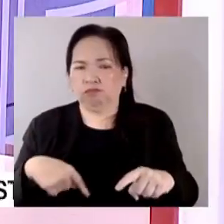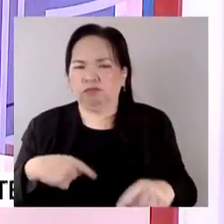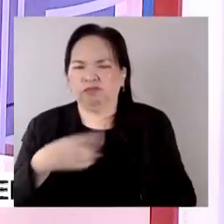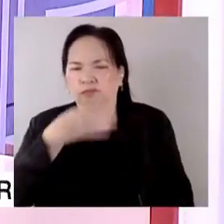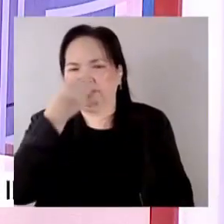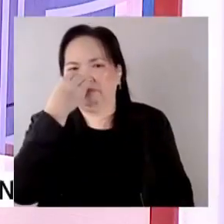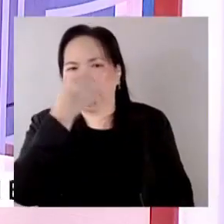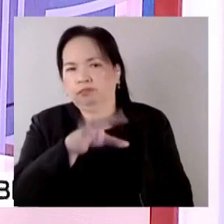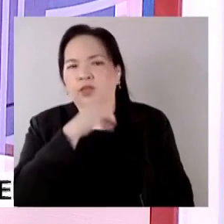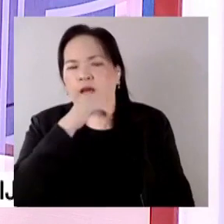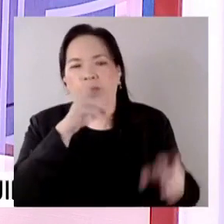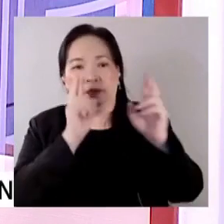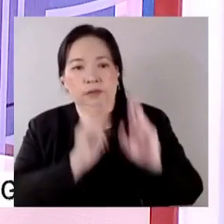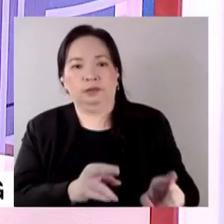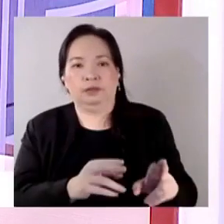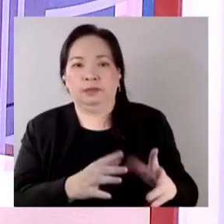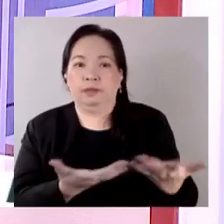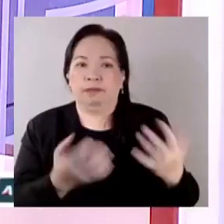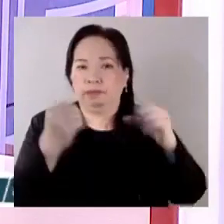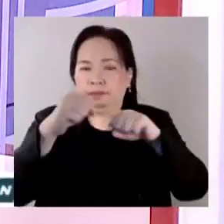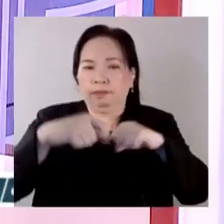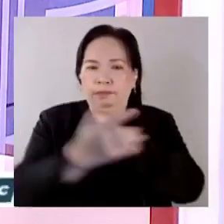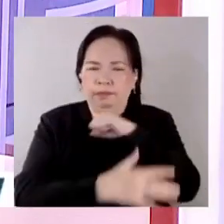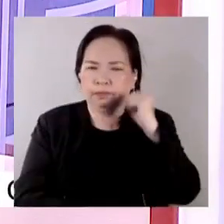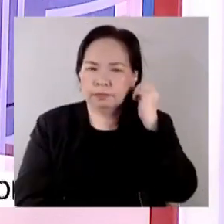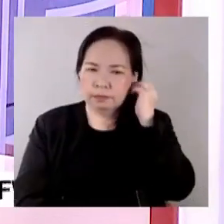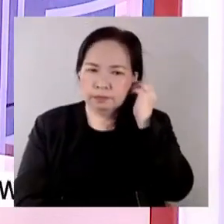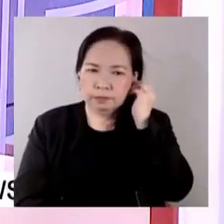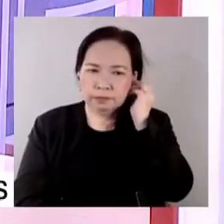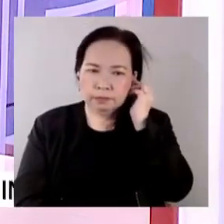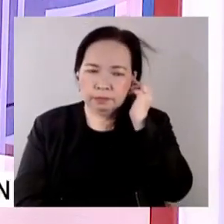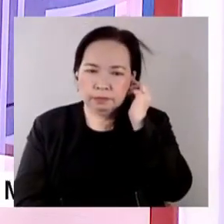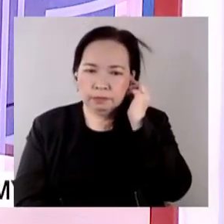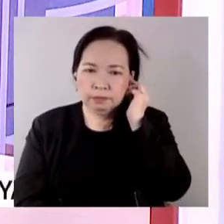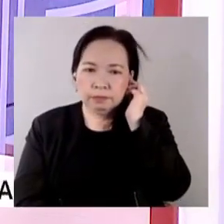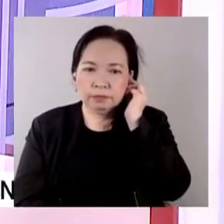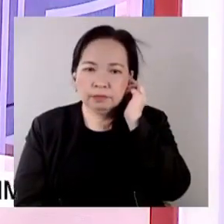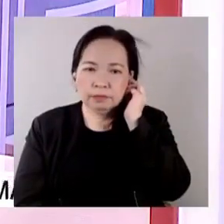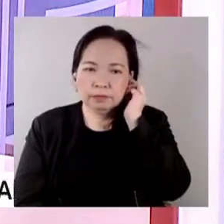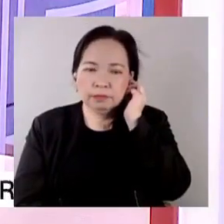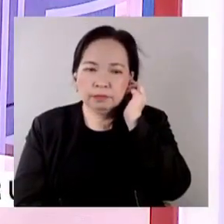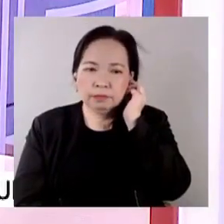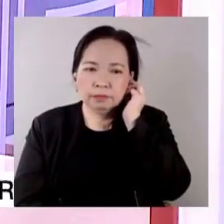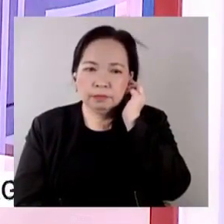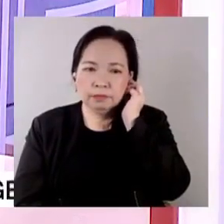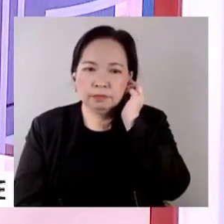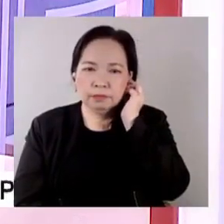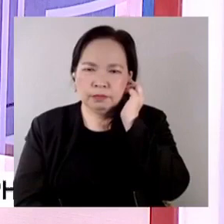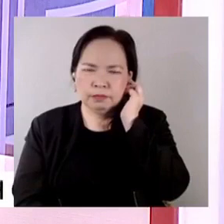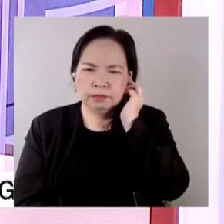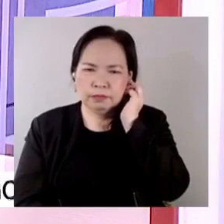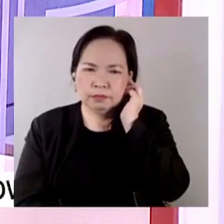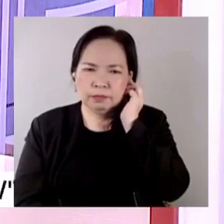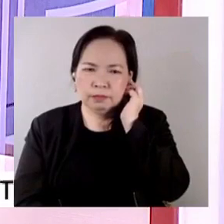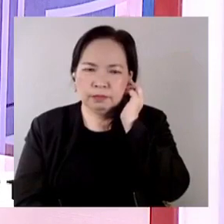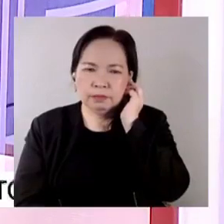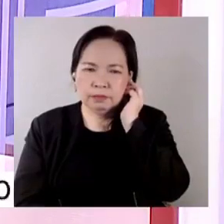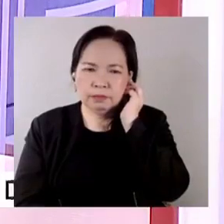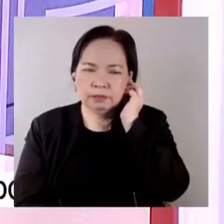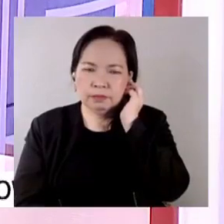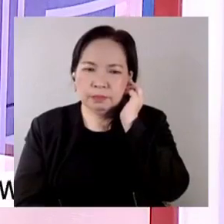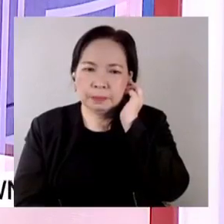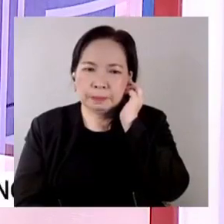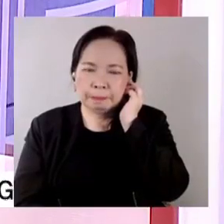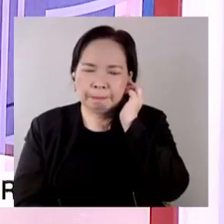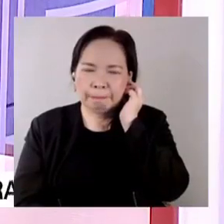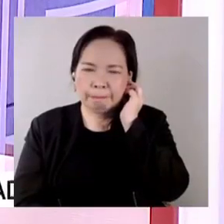Well, the Philippines, the U.S. and Japan agreeing to increase maritime activities in the West Philippine Sea, citing what they call unilateral attempts